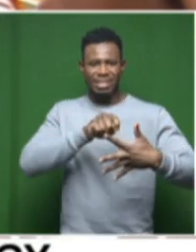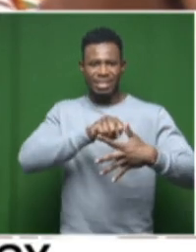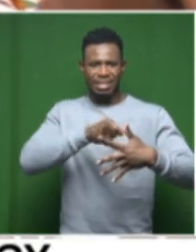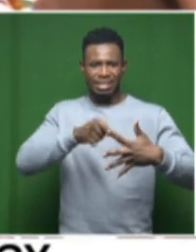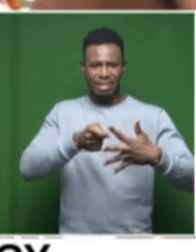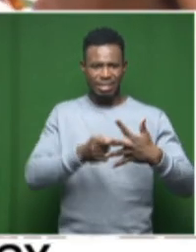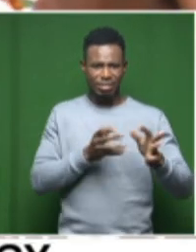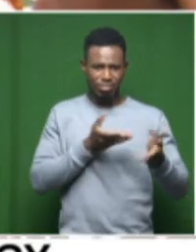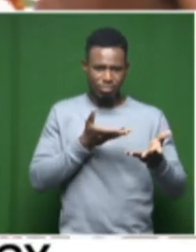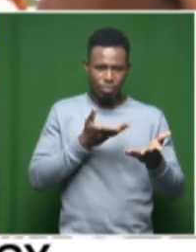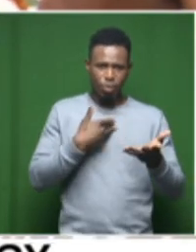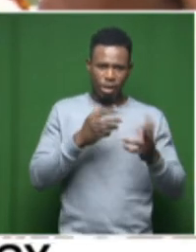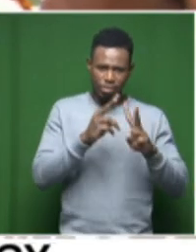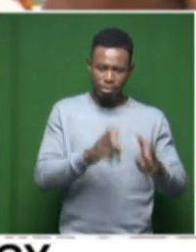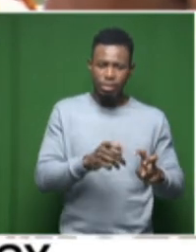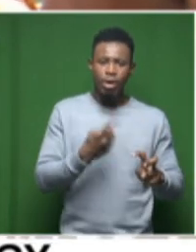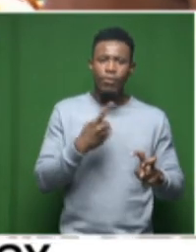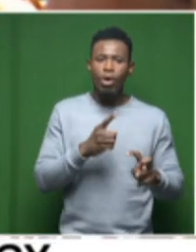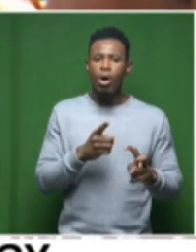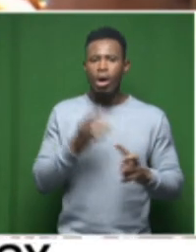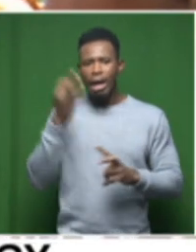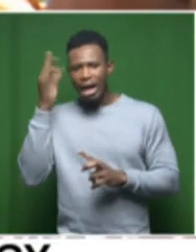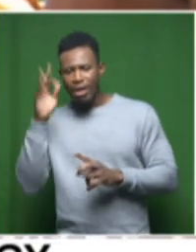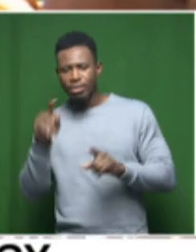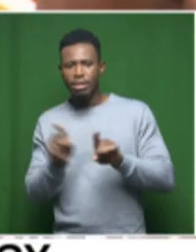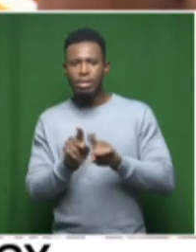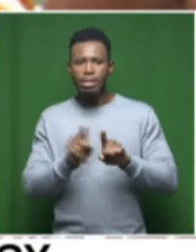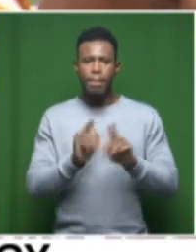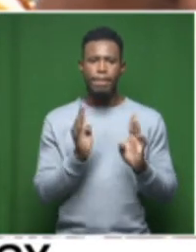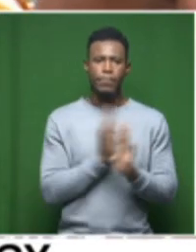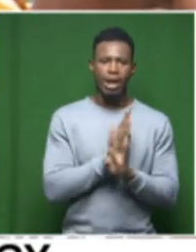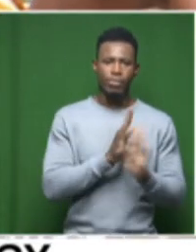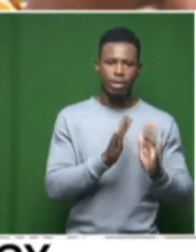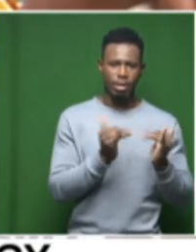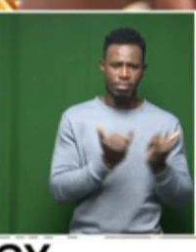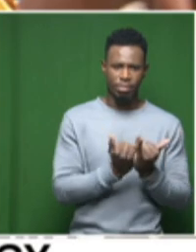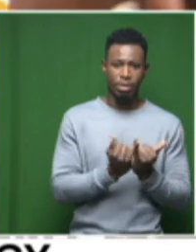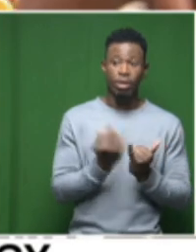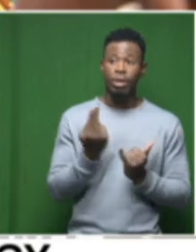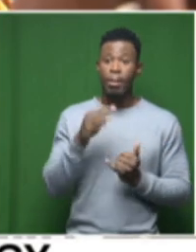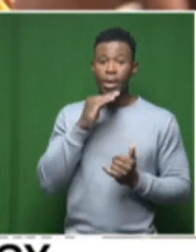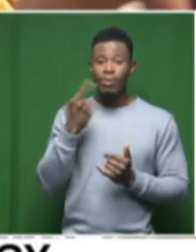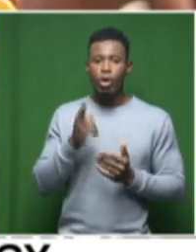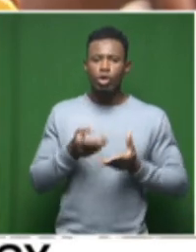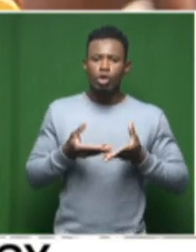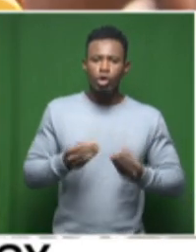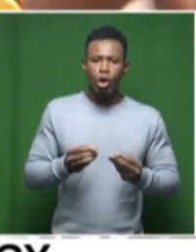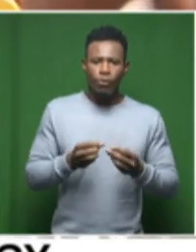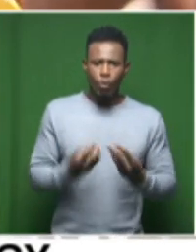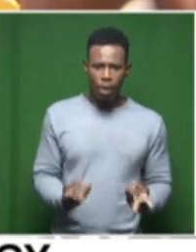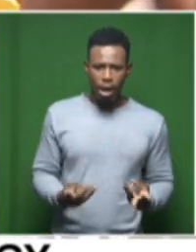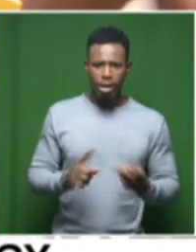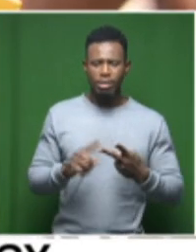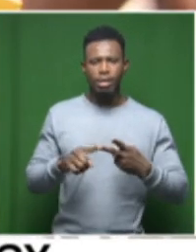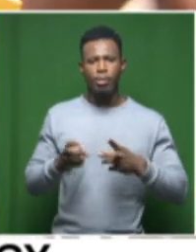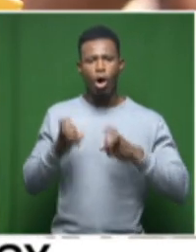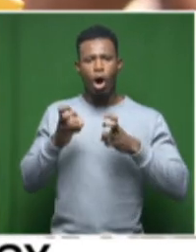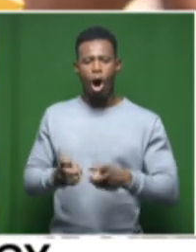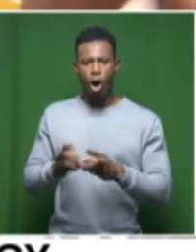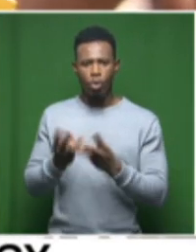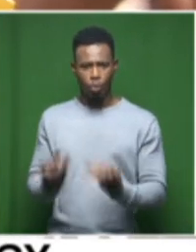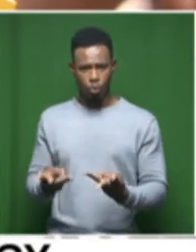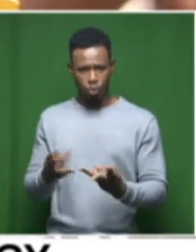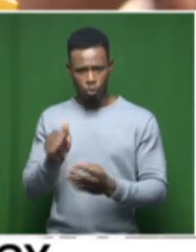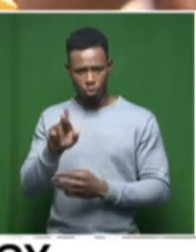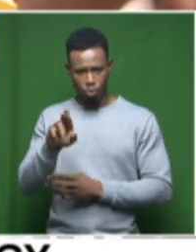sector, not only on hardware, software, but also applications and across the value chain. And based on that, we